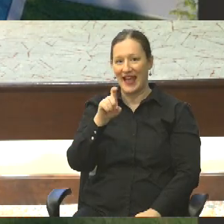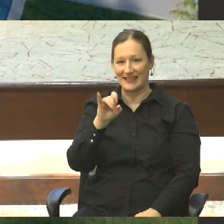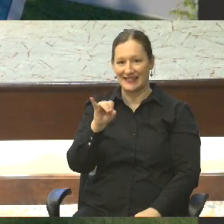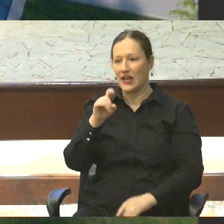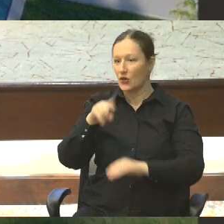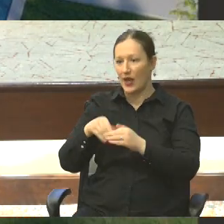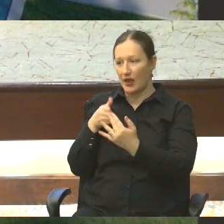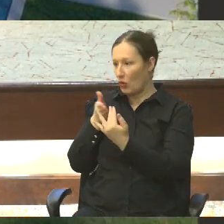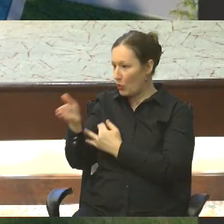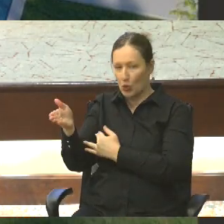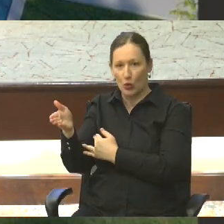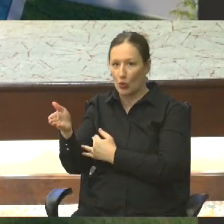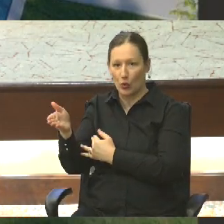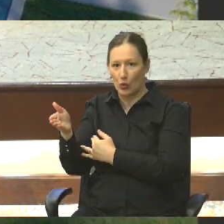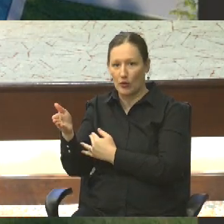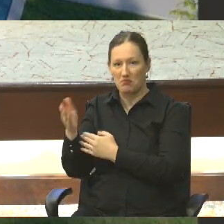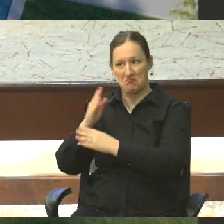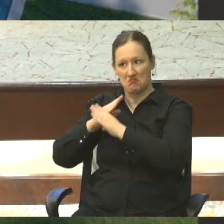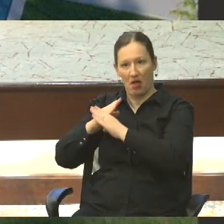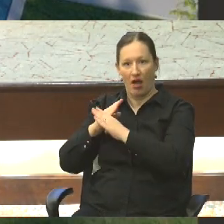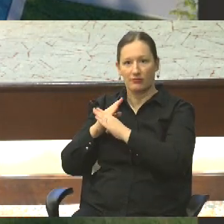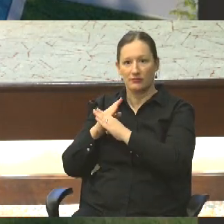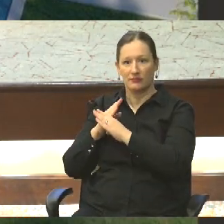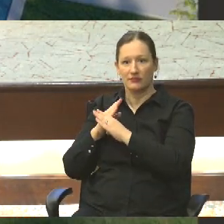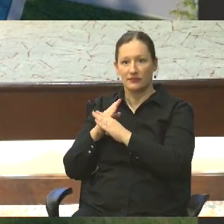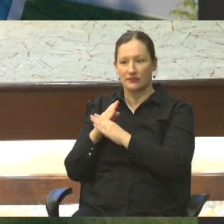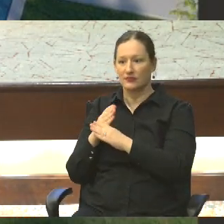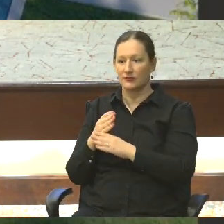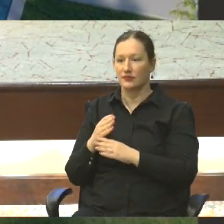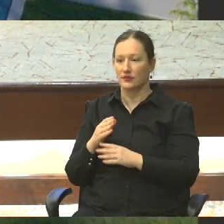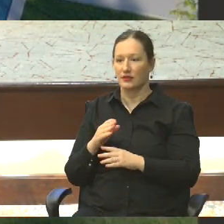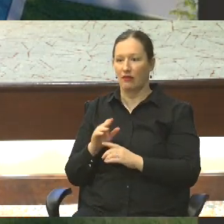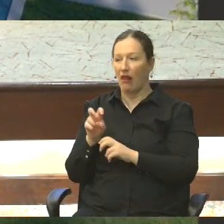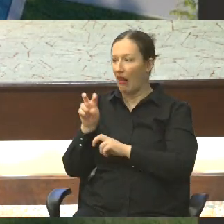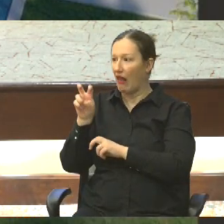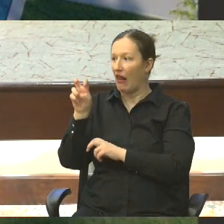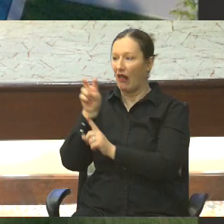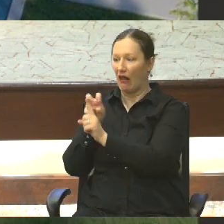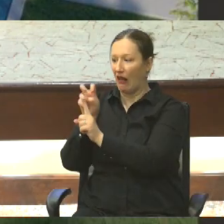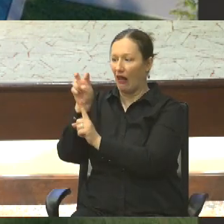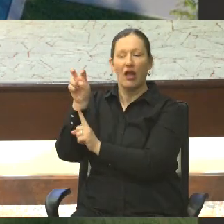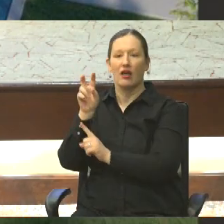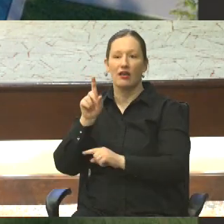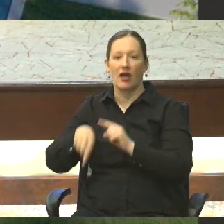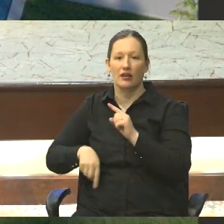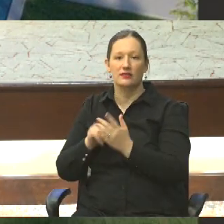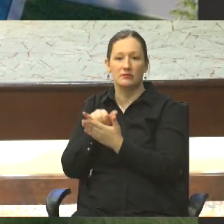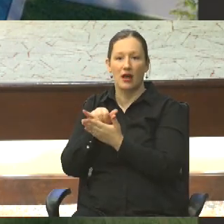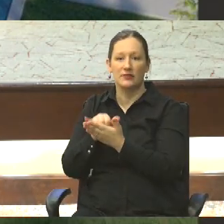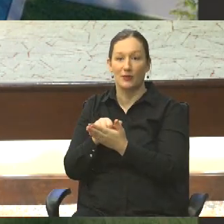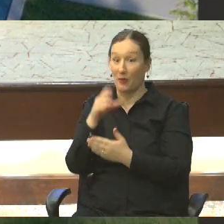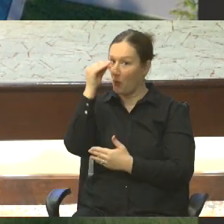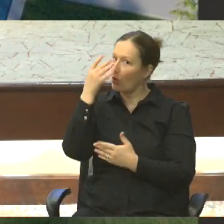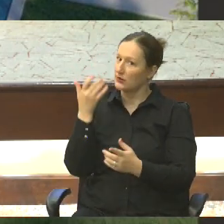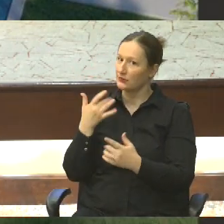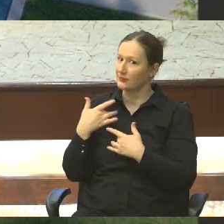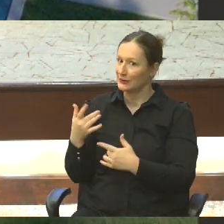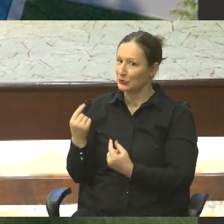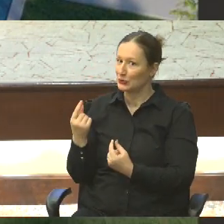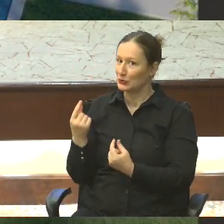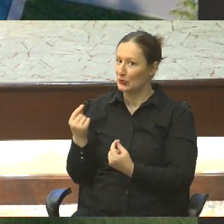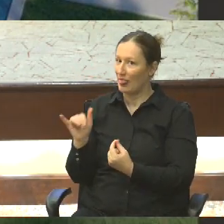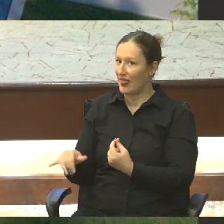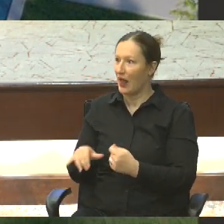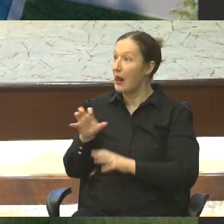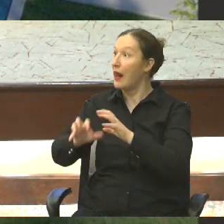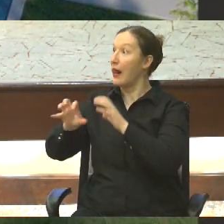up. That's something we will make sure. I know you have boys yourself, so often that sense of exploration gets the